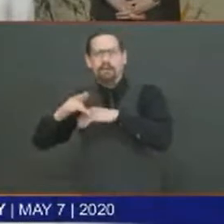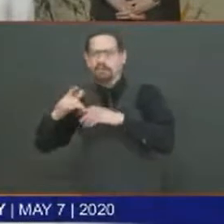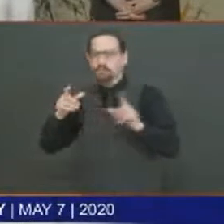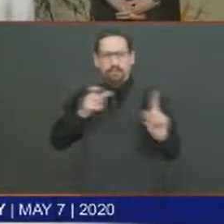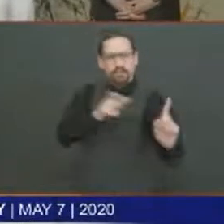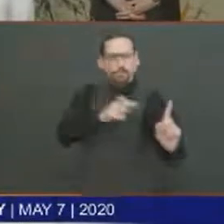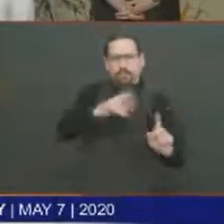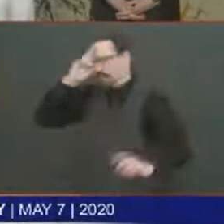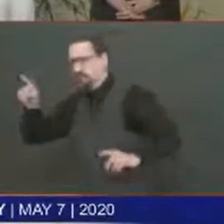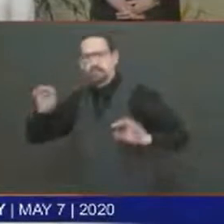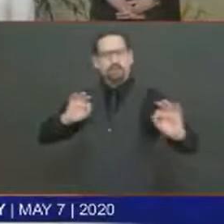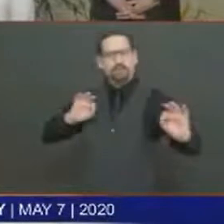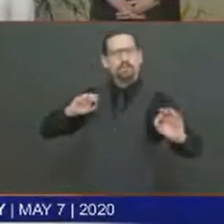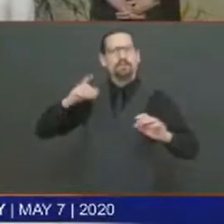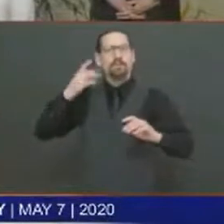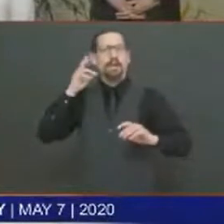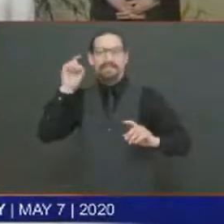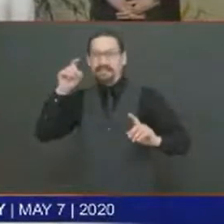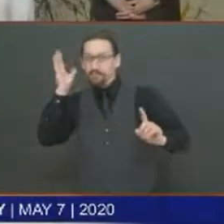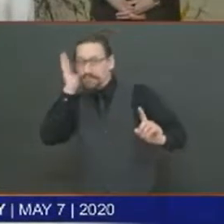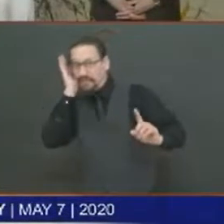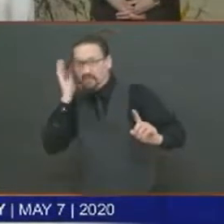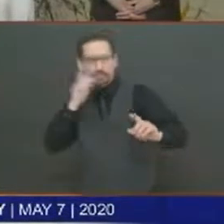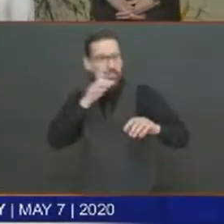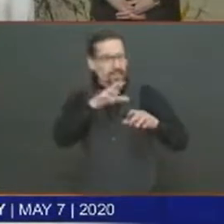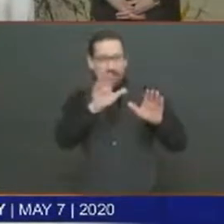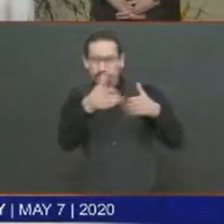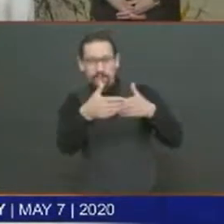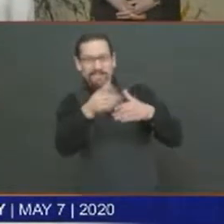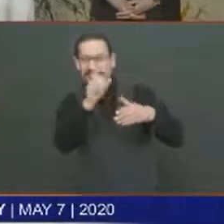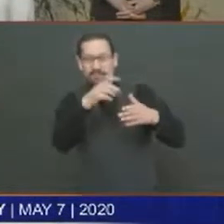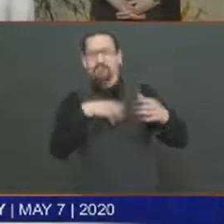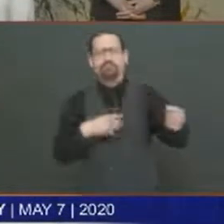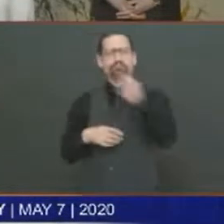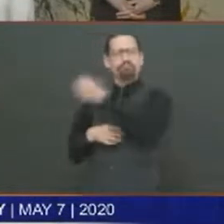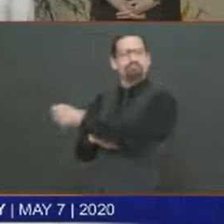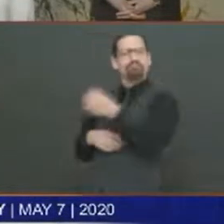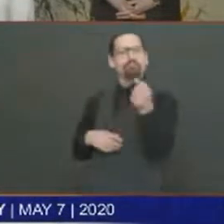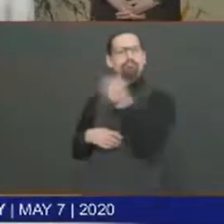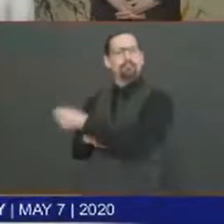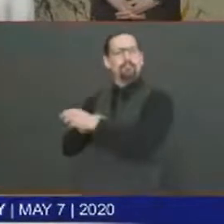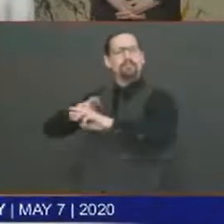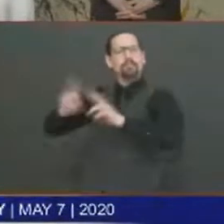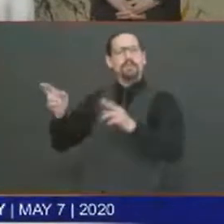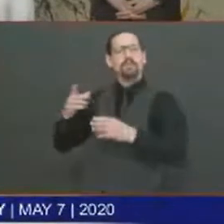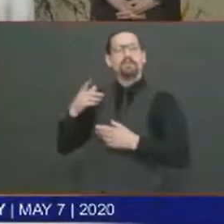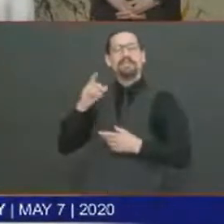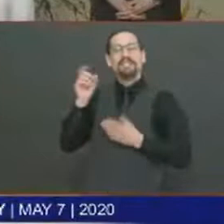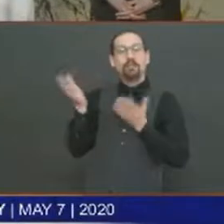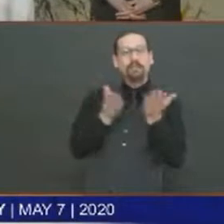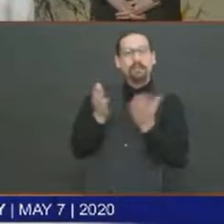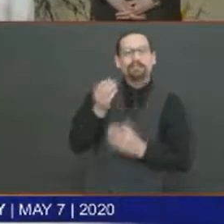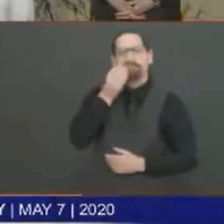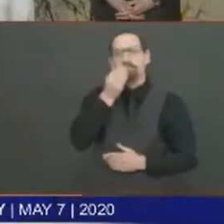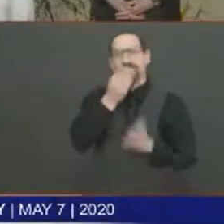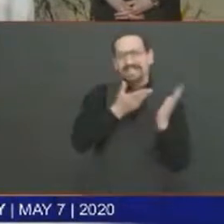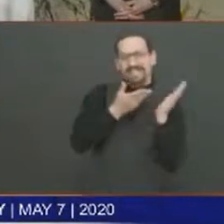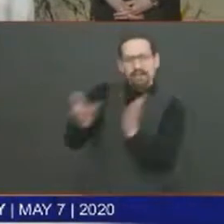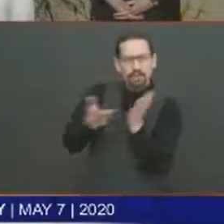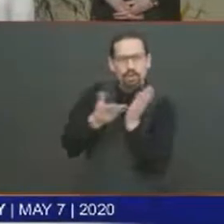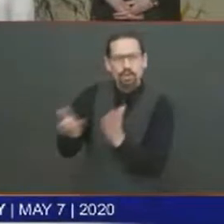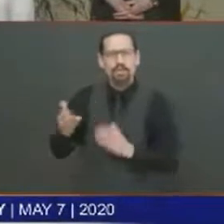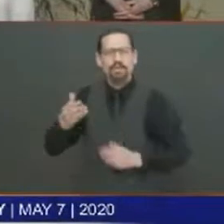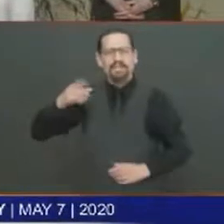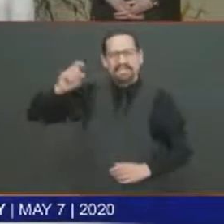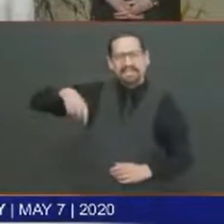and technology to connect anyone in quarantine with needed services. So I feel that we've cleared that hurdle and